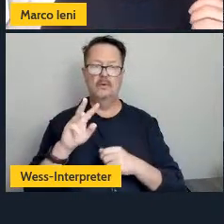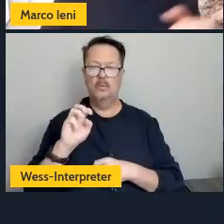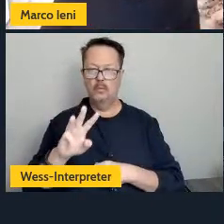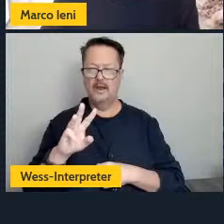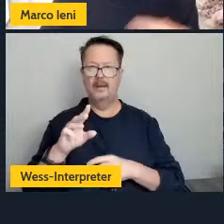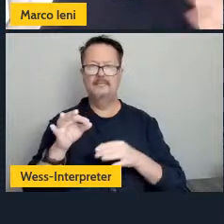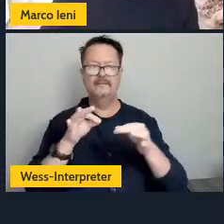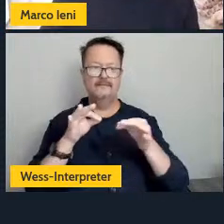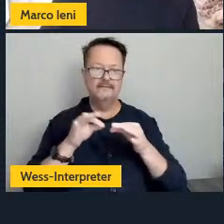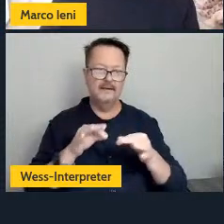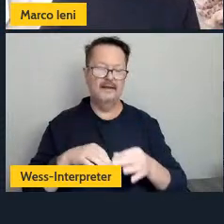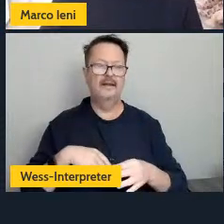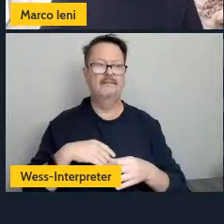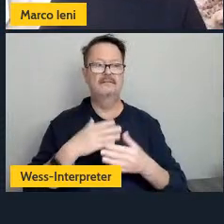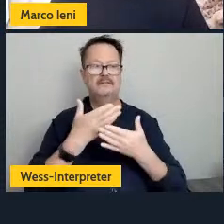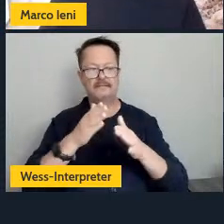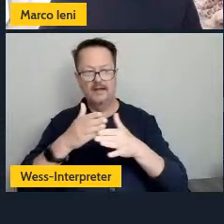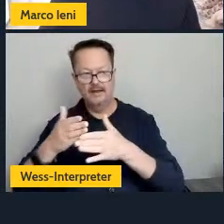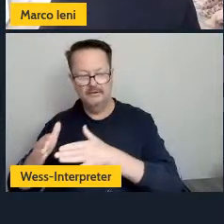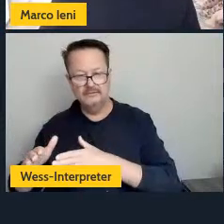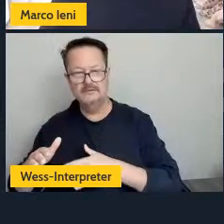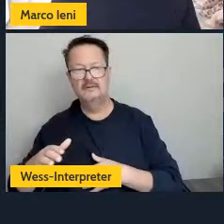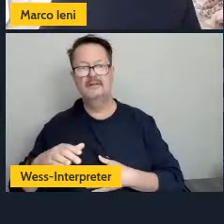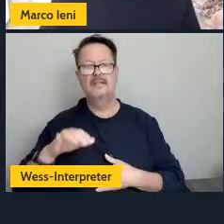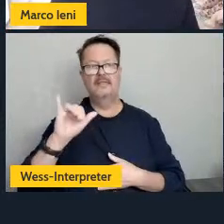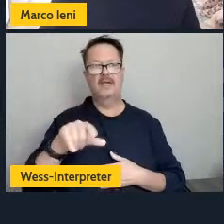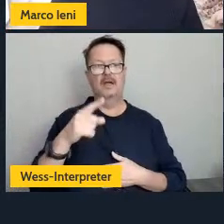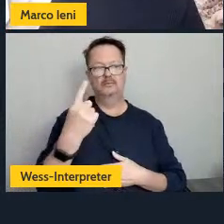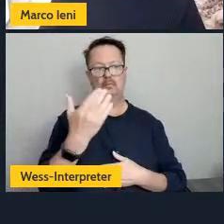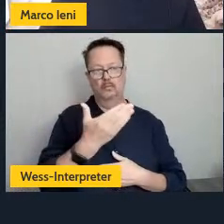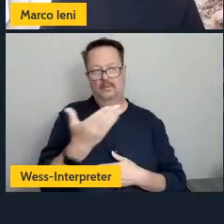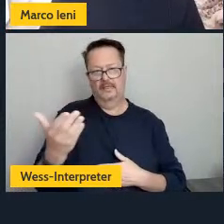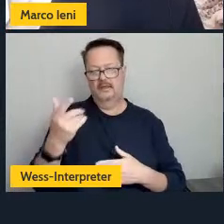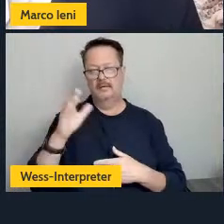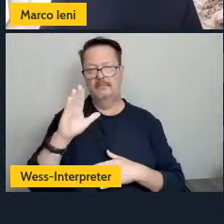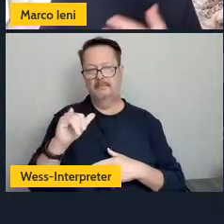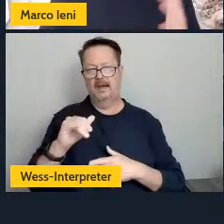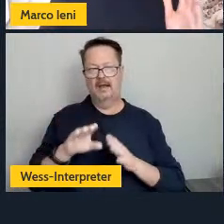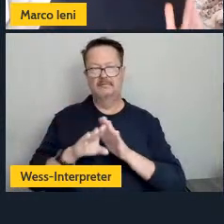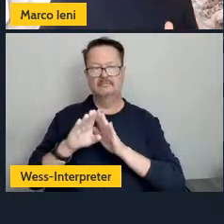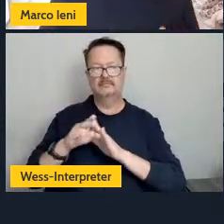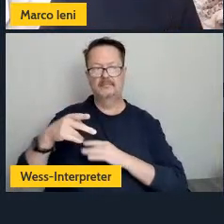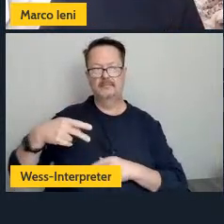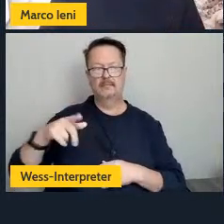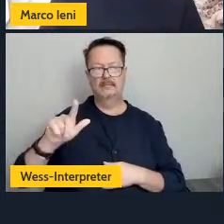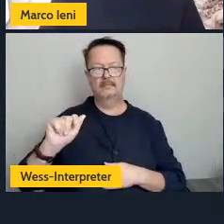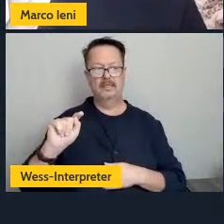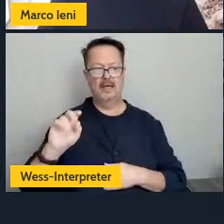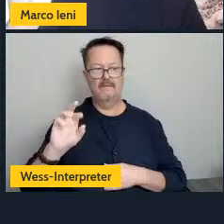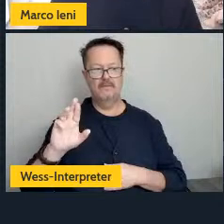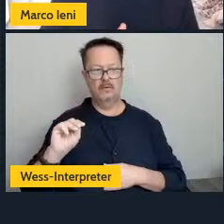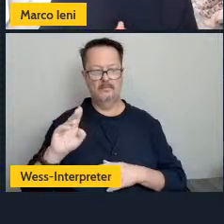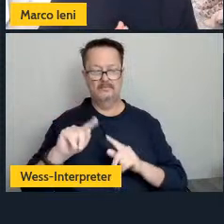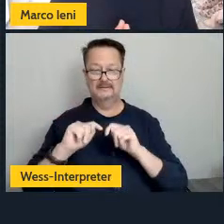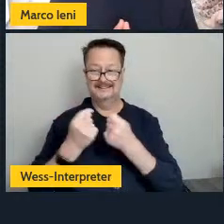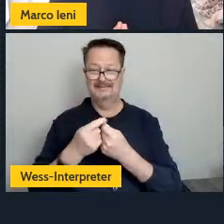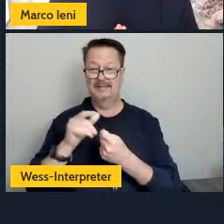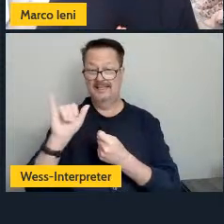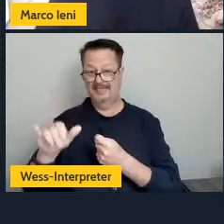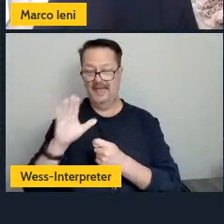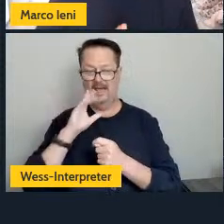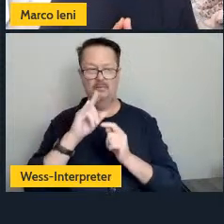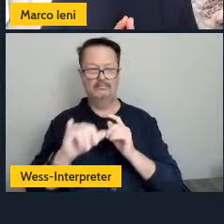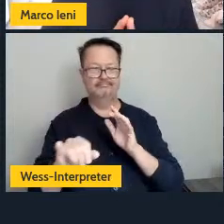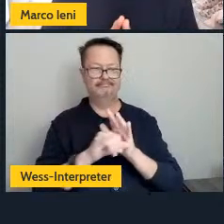the values of a chart that is maintained by the platform team. And this defines a very